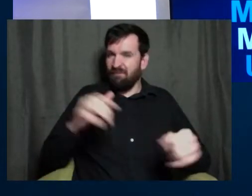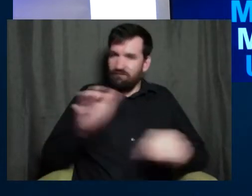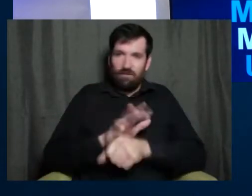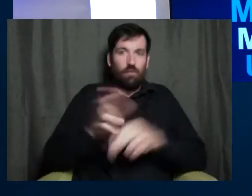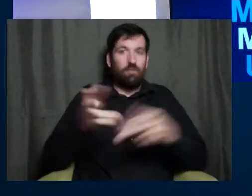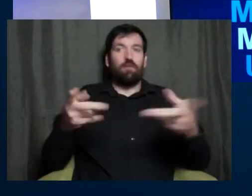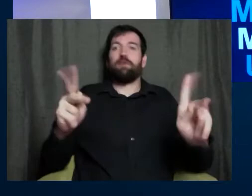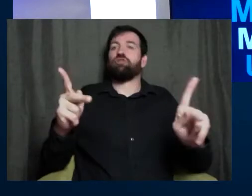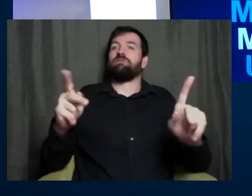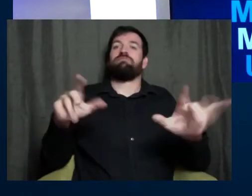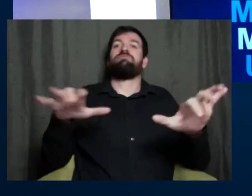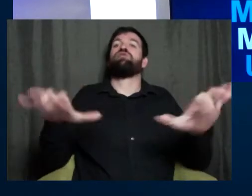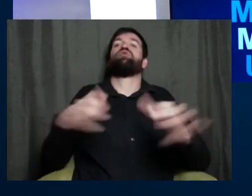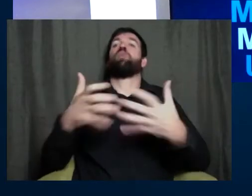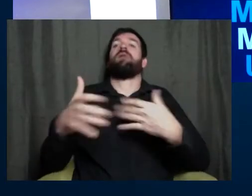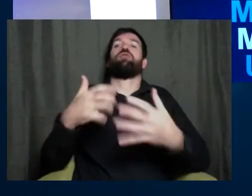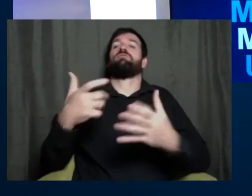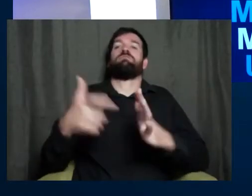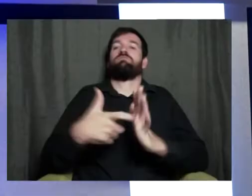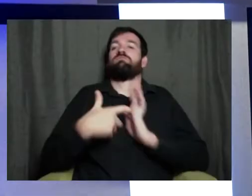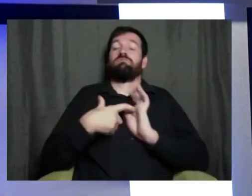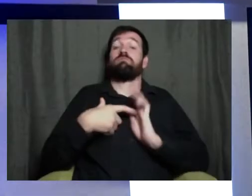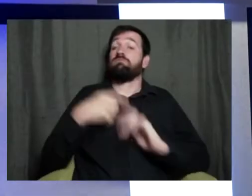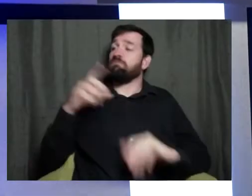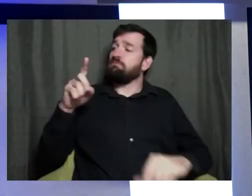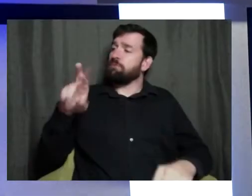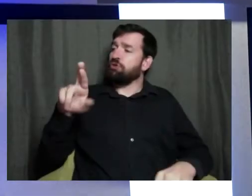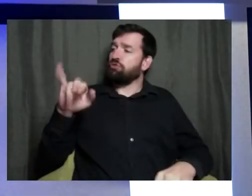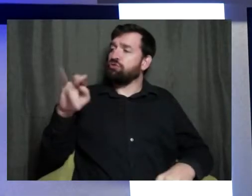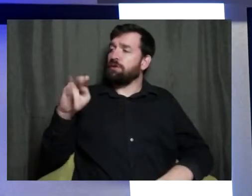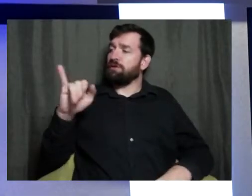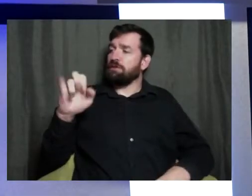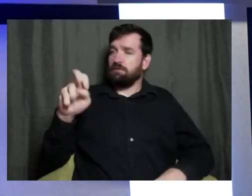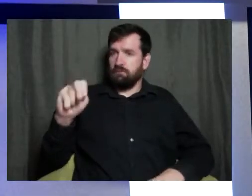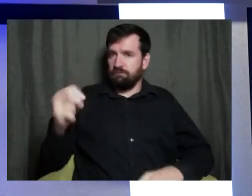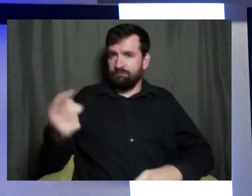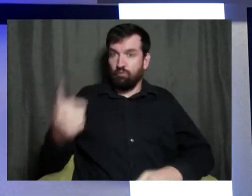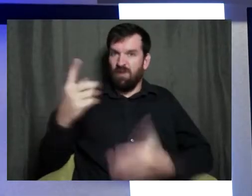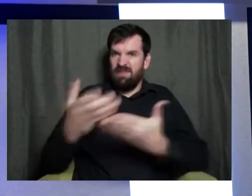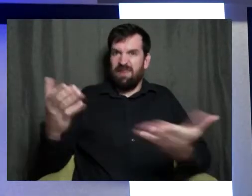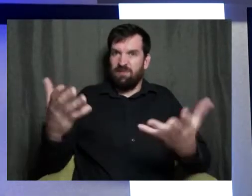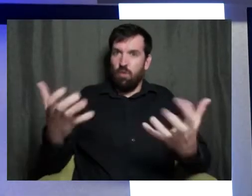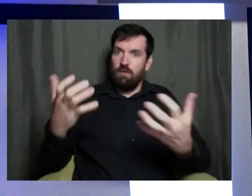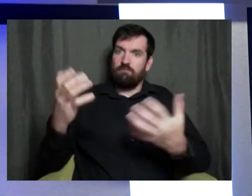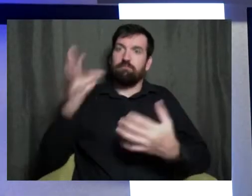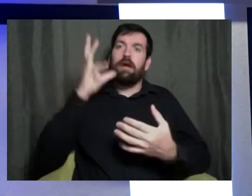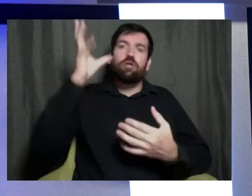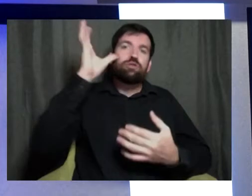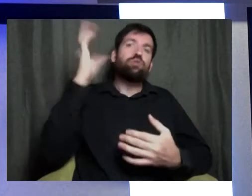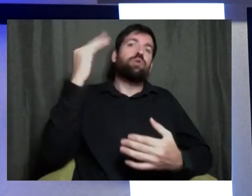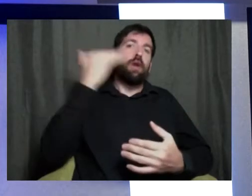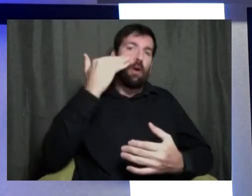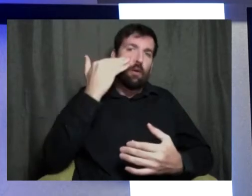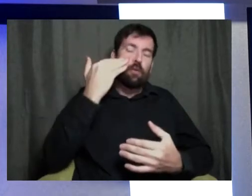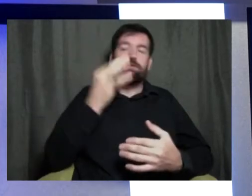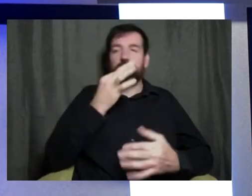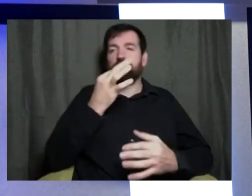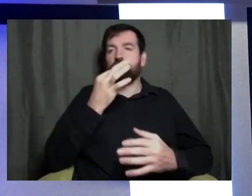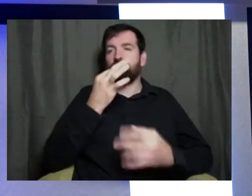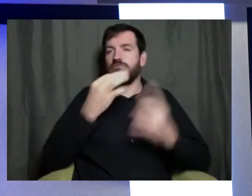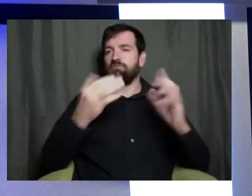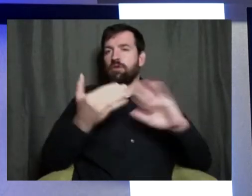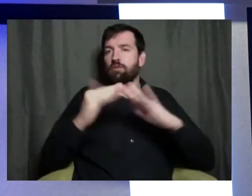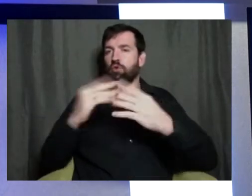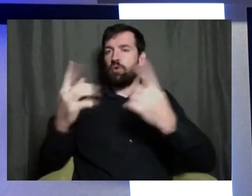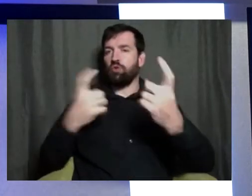it takes, right? Correct. Dr. Johnson, what's the one message you want parents to know about this vaccine? We're going to get to some community questions, but just what do you want people to know